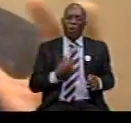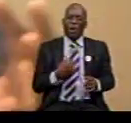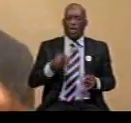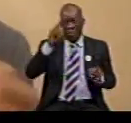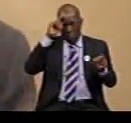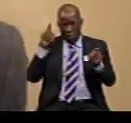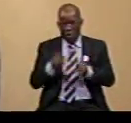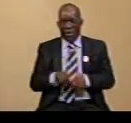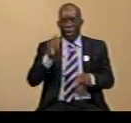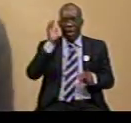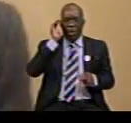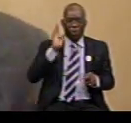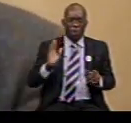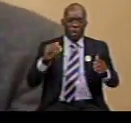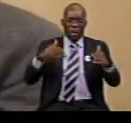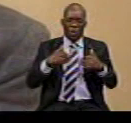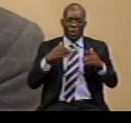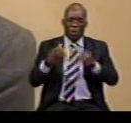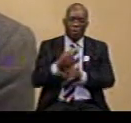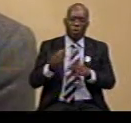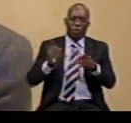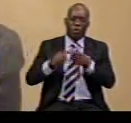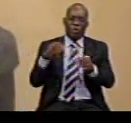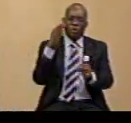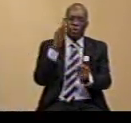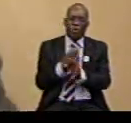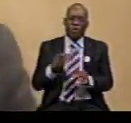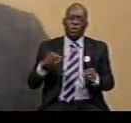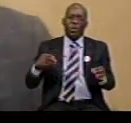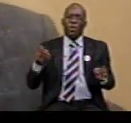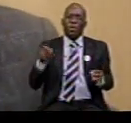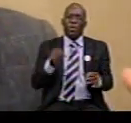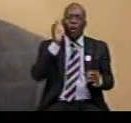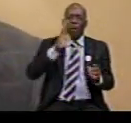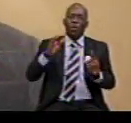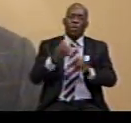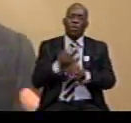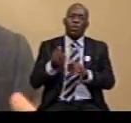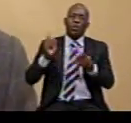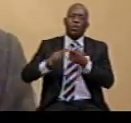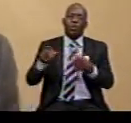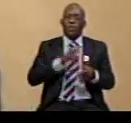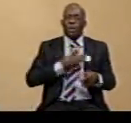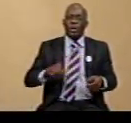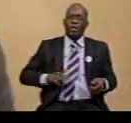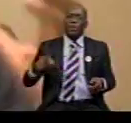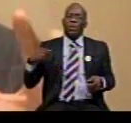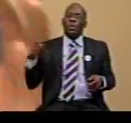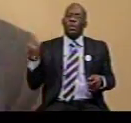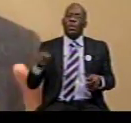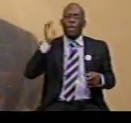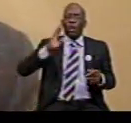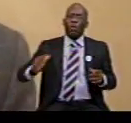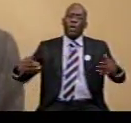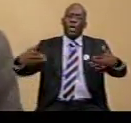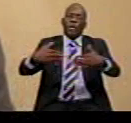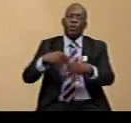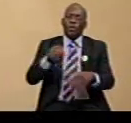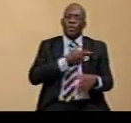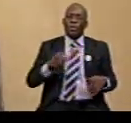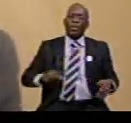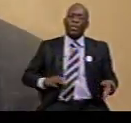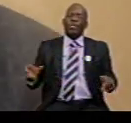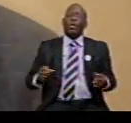They will hold on to the faith. They will not abandon Christ, but they will embrace Christ deeply. In the mighty name